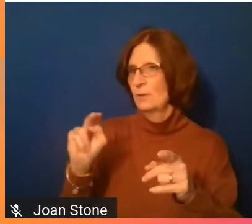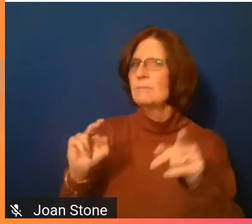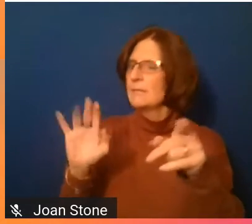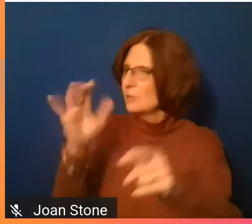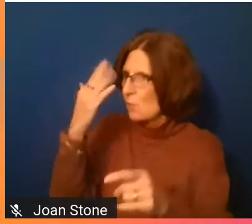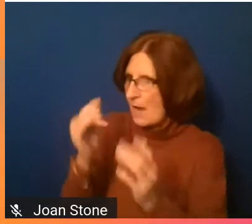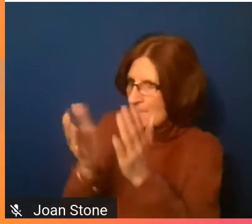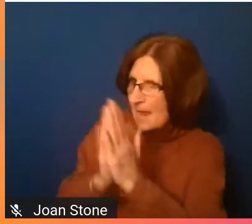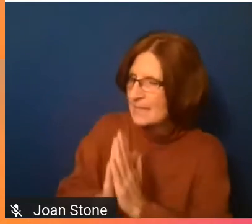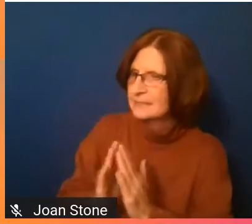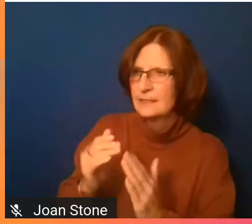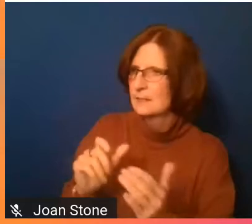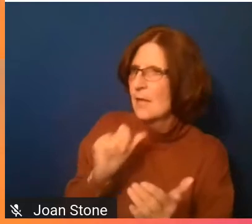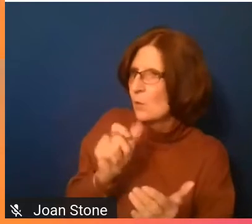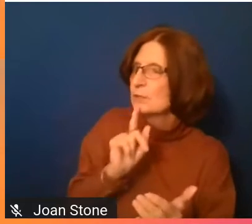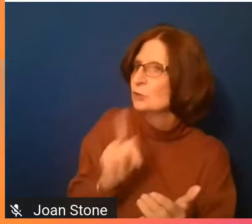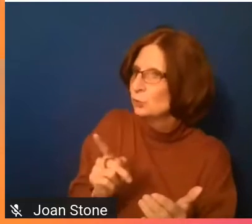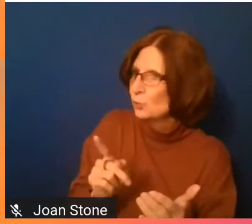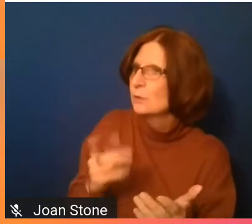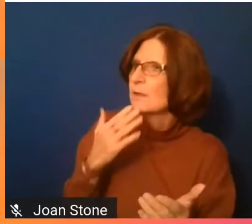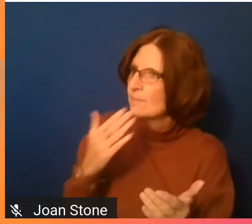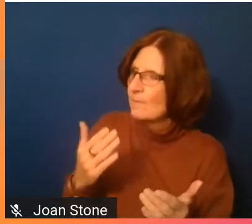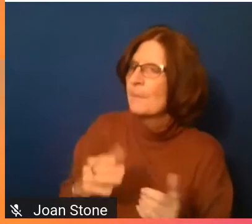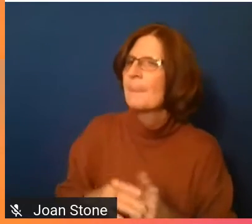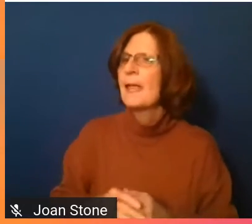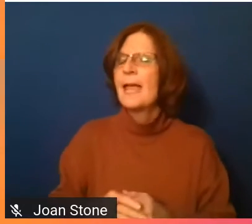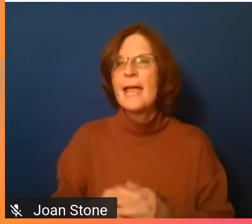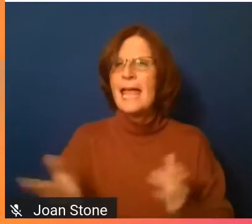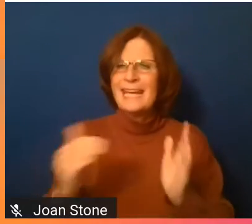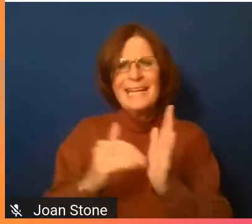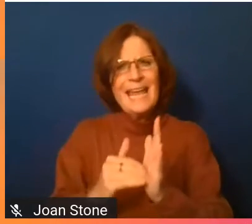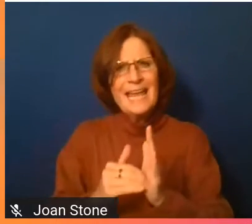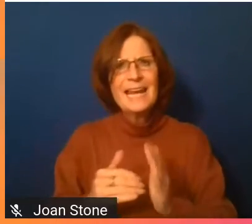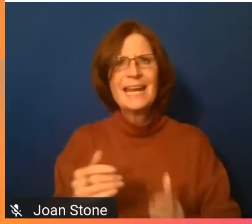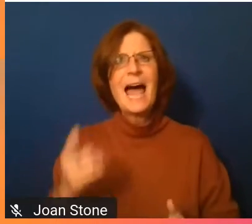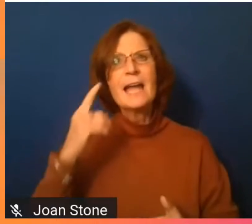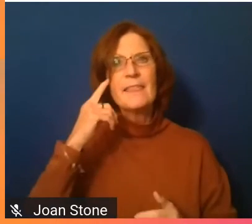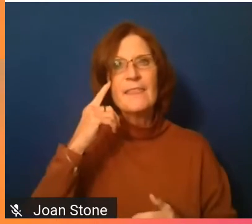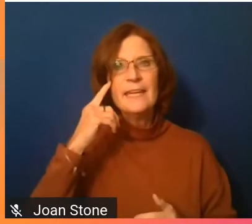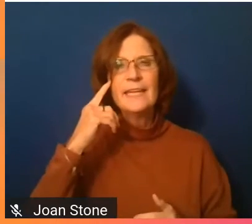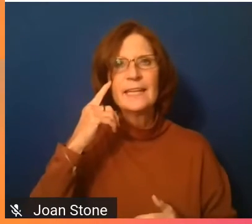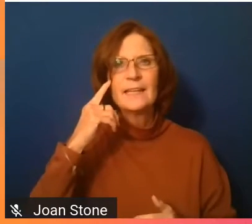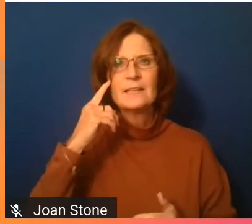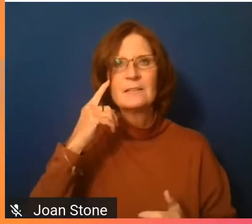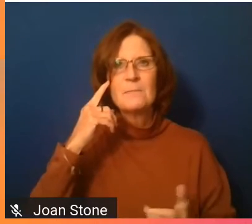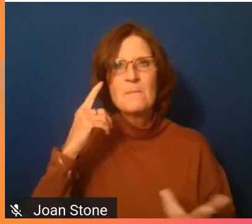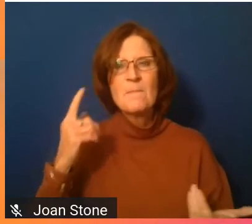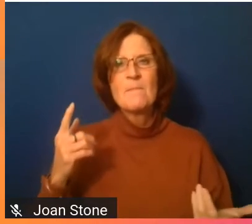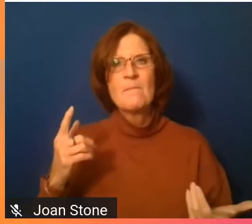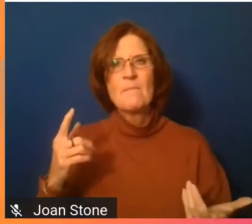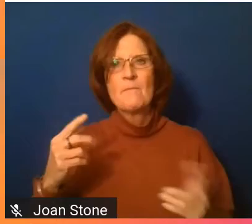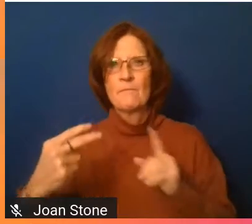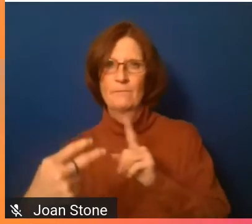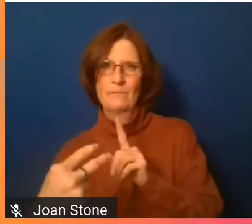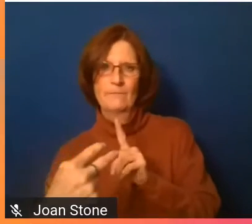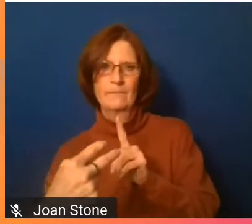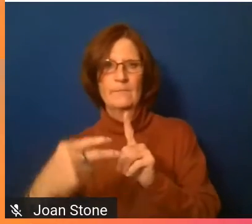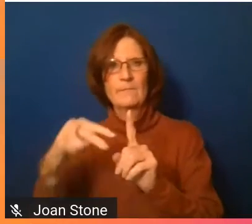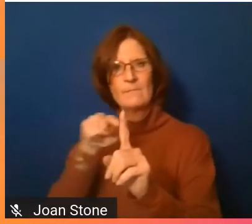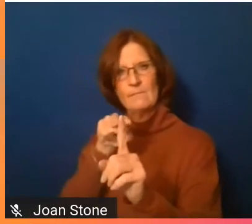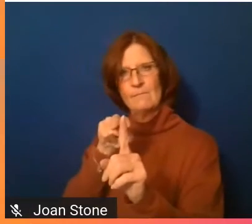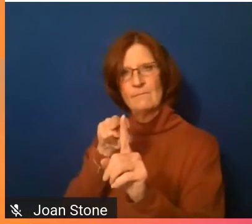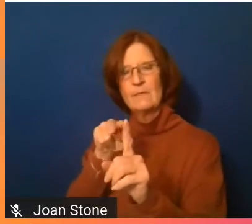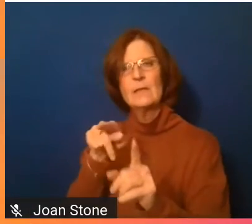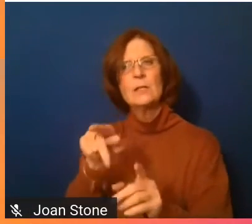did a great job. Thank you. Yeah, and I think again, it's you know, on being on the other end and trying to